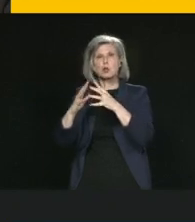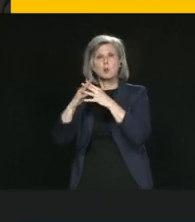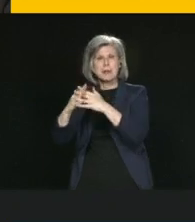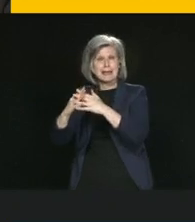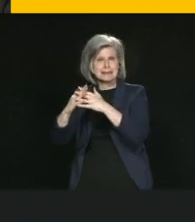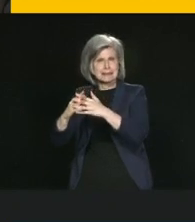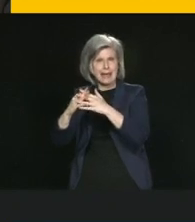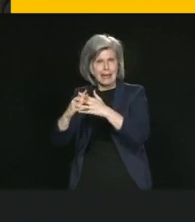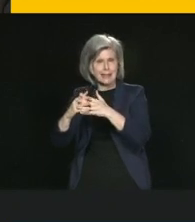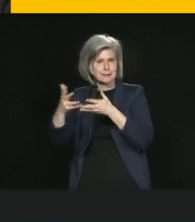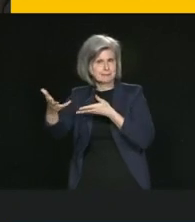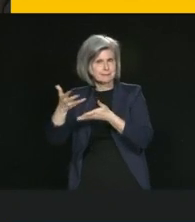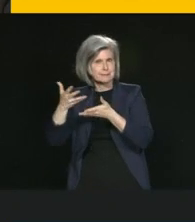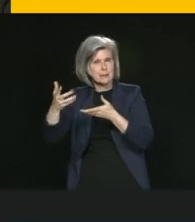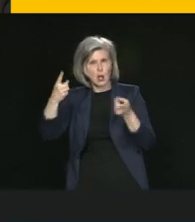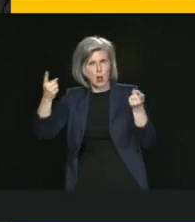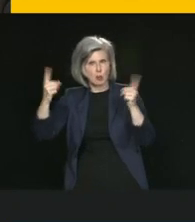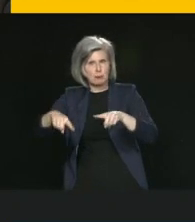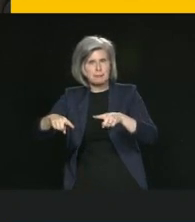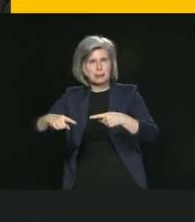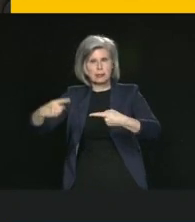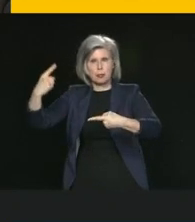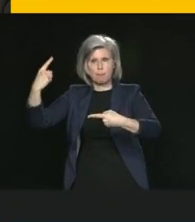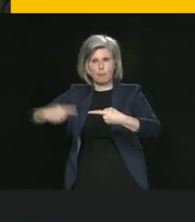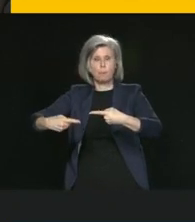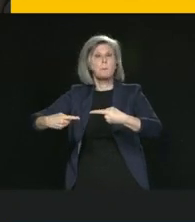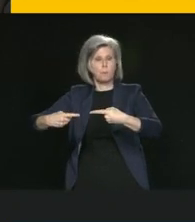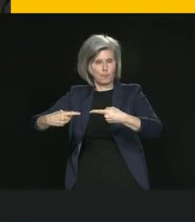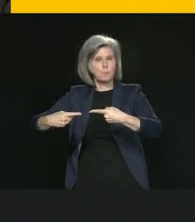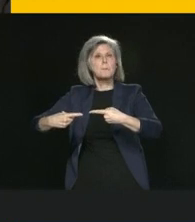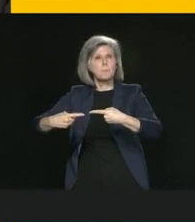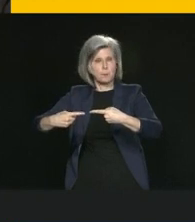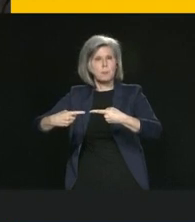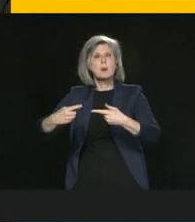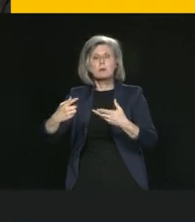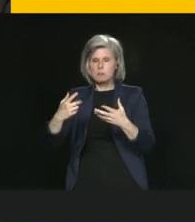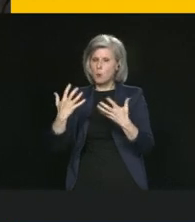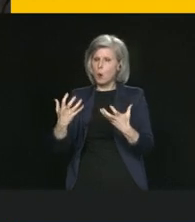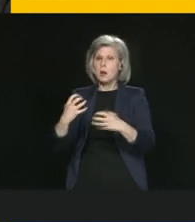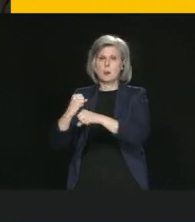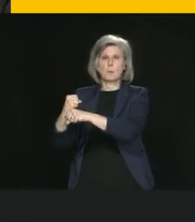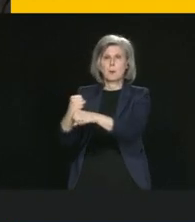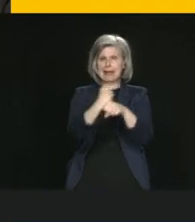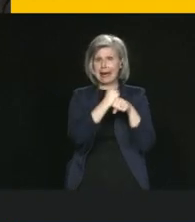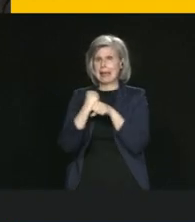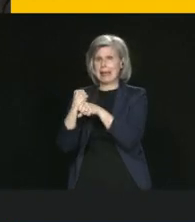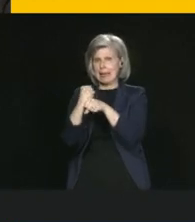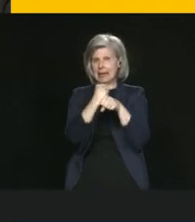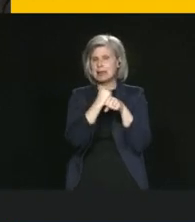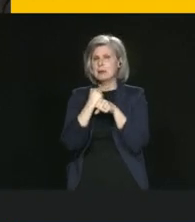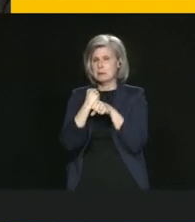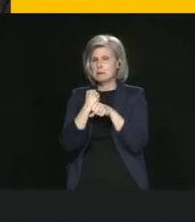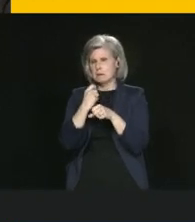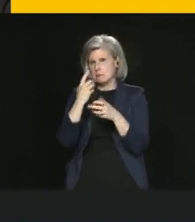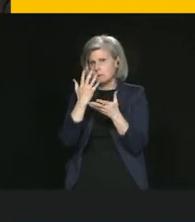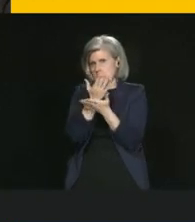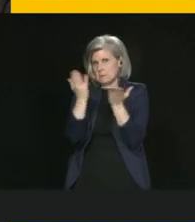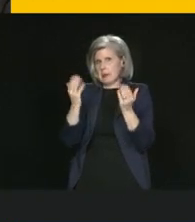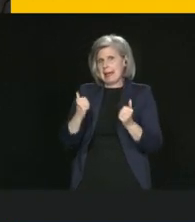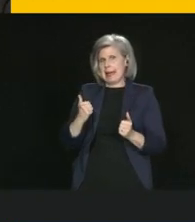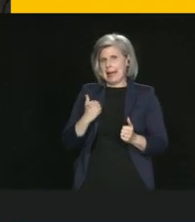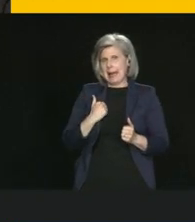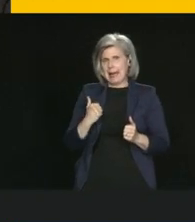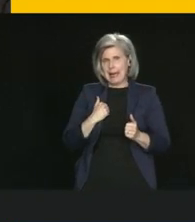border, both to maintain and protect the health of Canadians and to protect and maintain